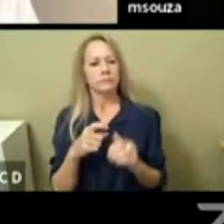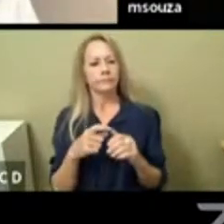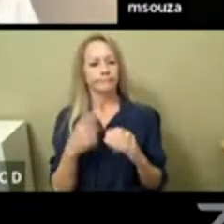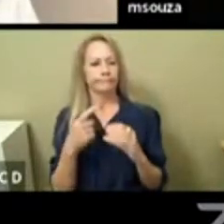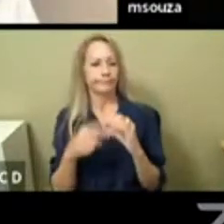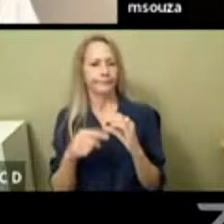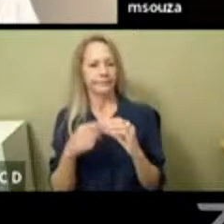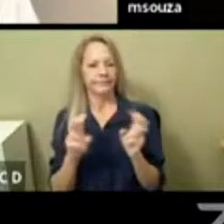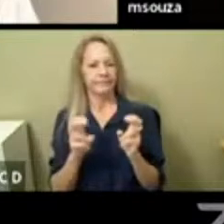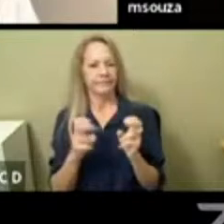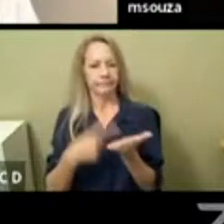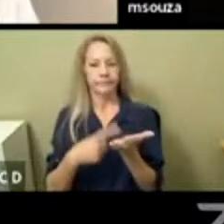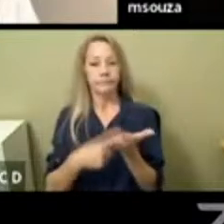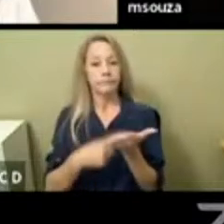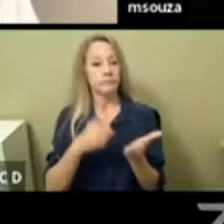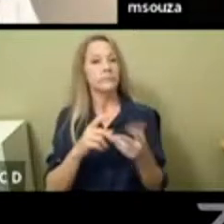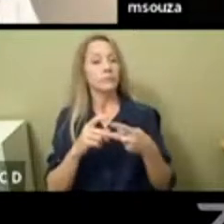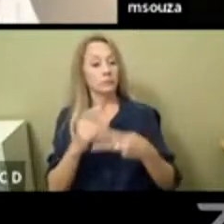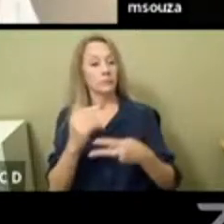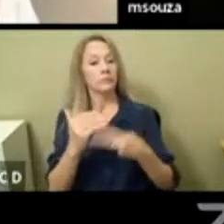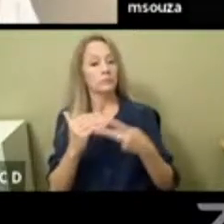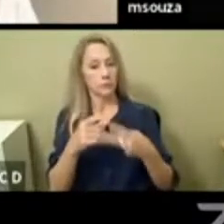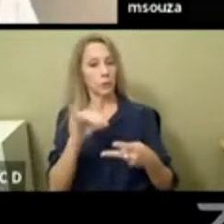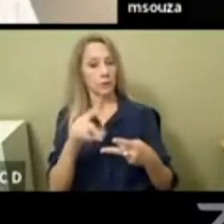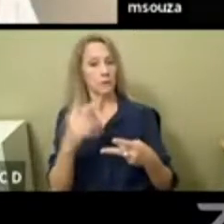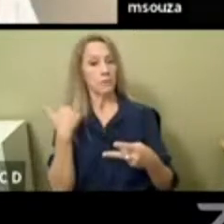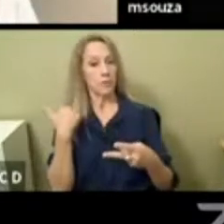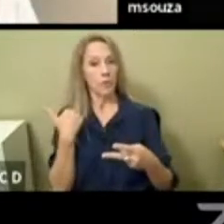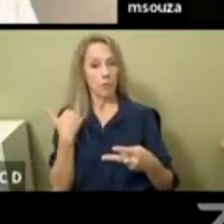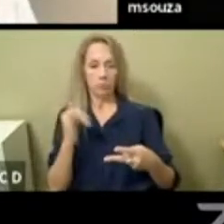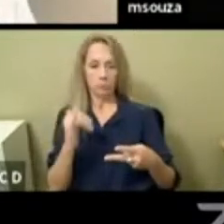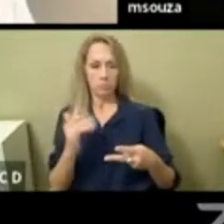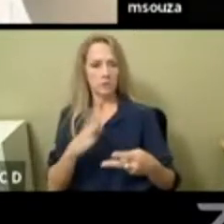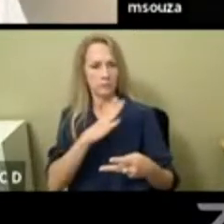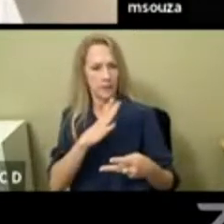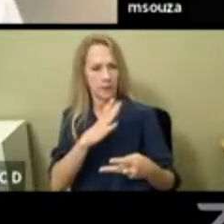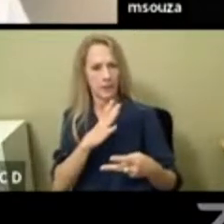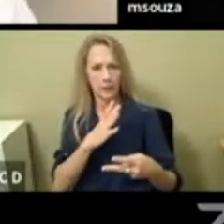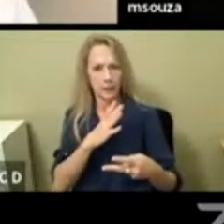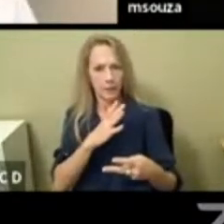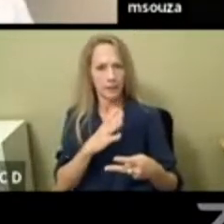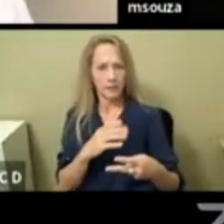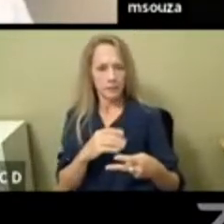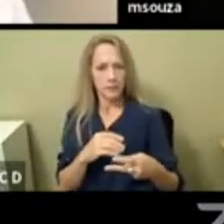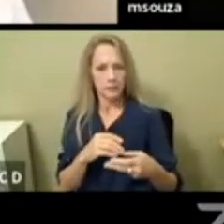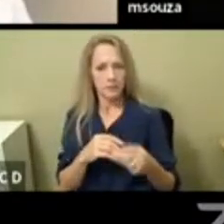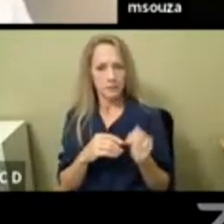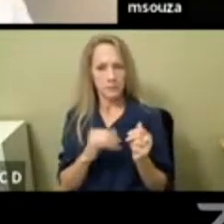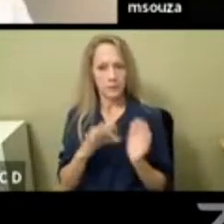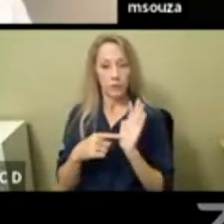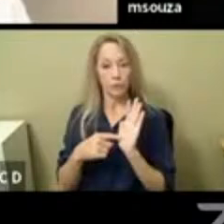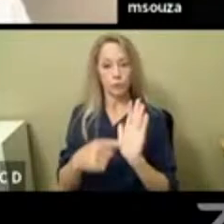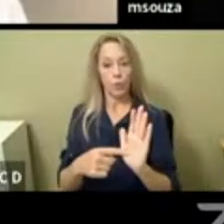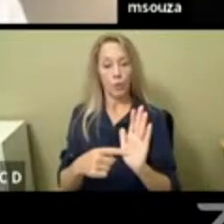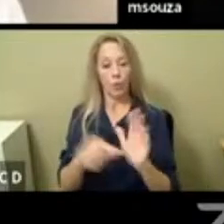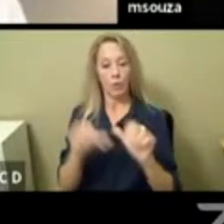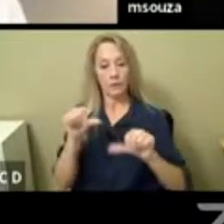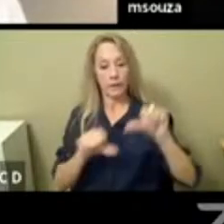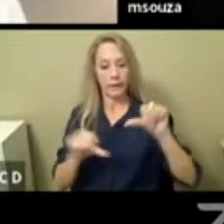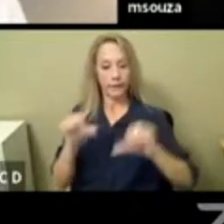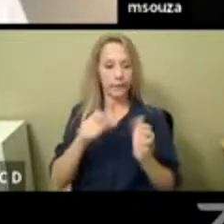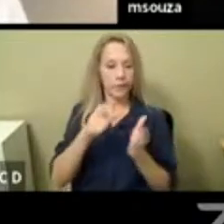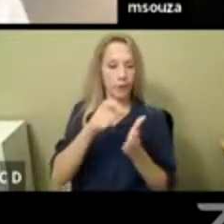two steps. You have done that in the past, and there's no problem with showing a scientific journal